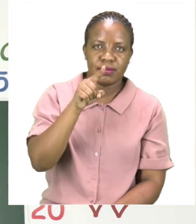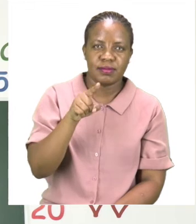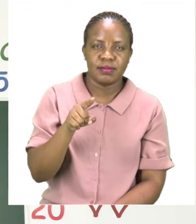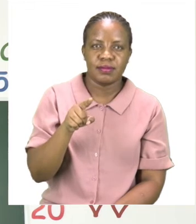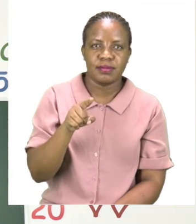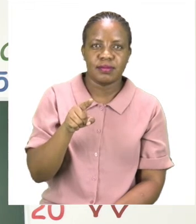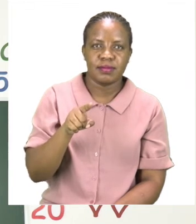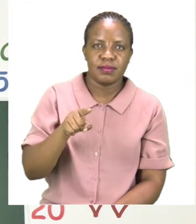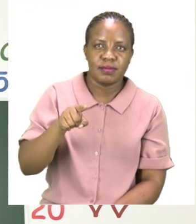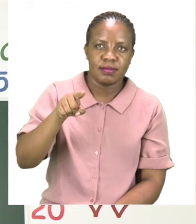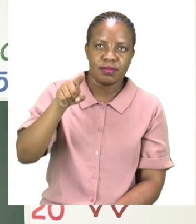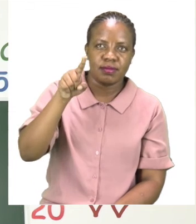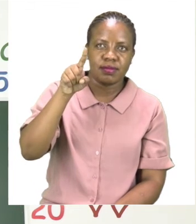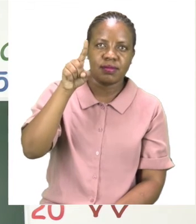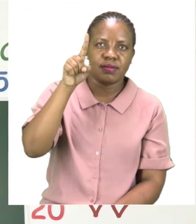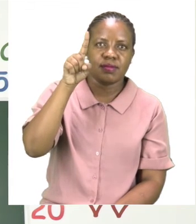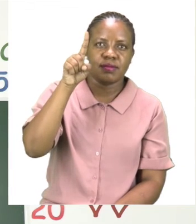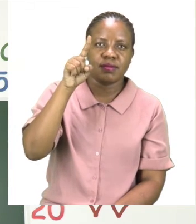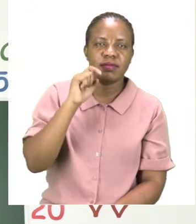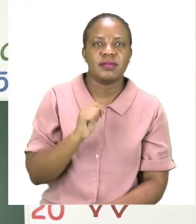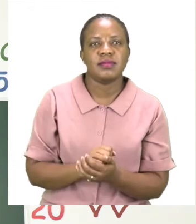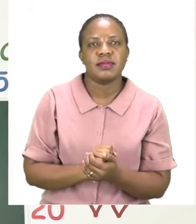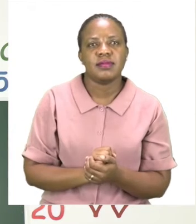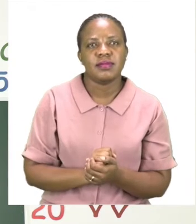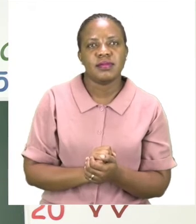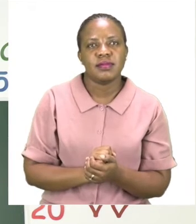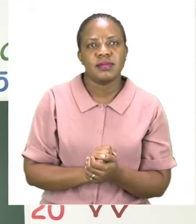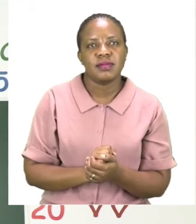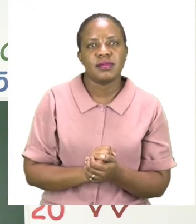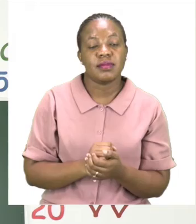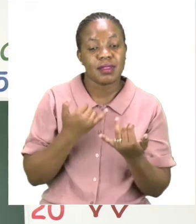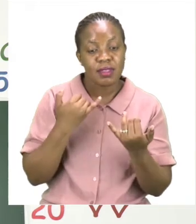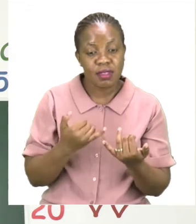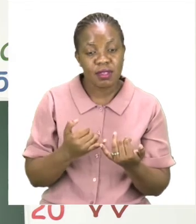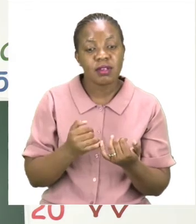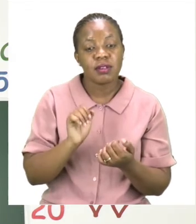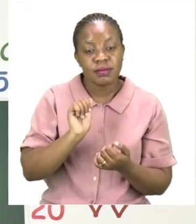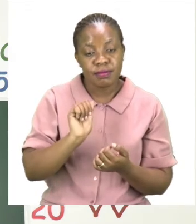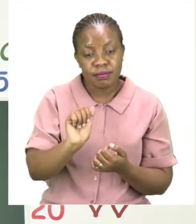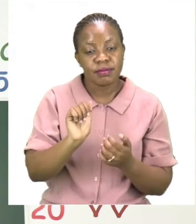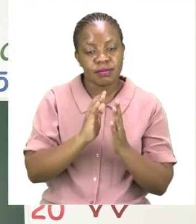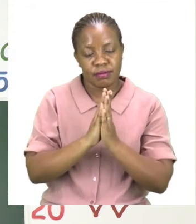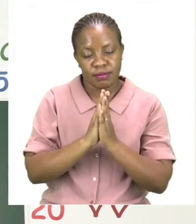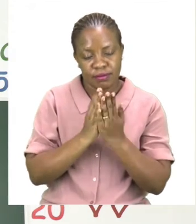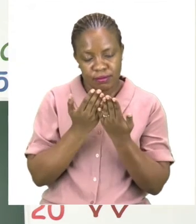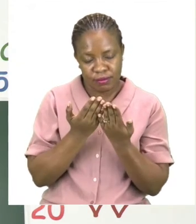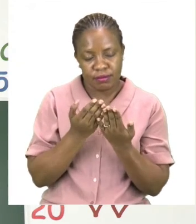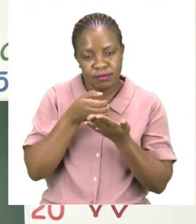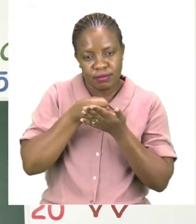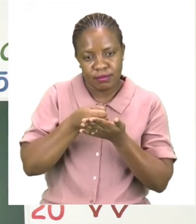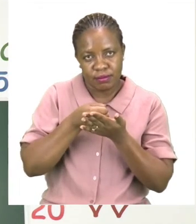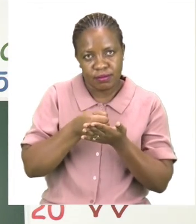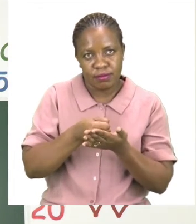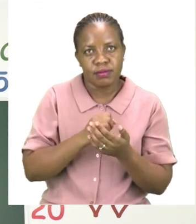across, and up. Now we want to try it in our books. You're going to do the first trace and